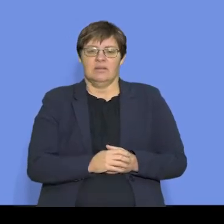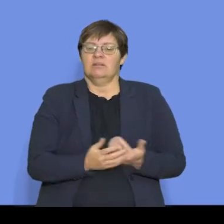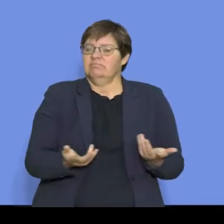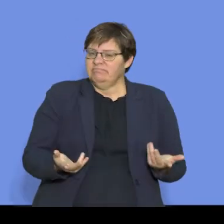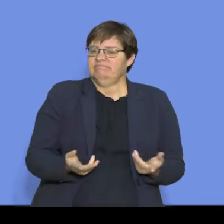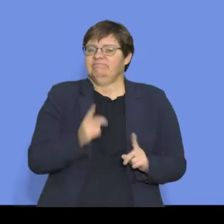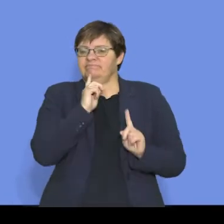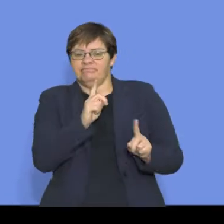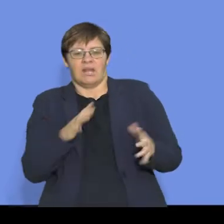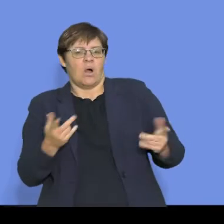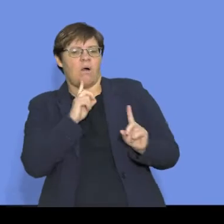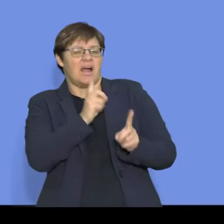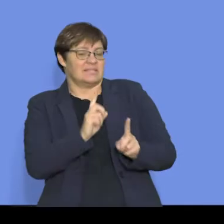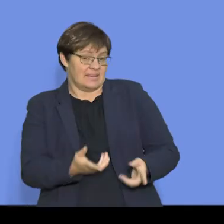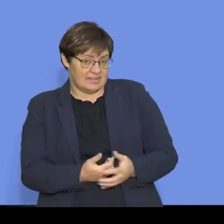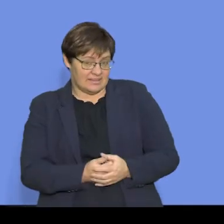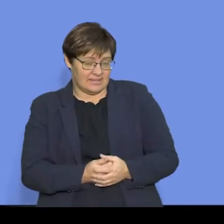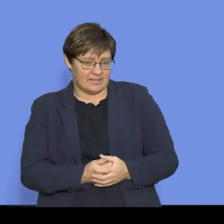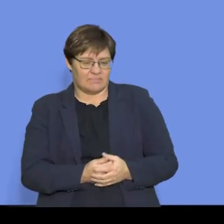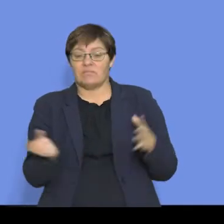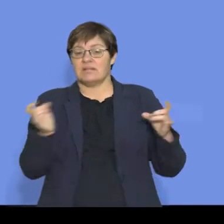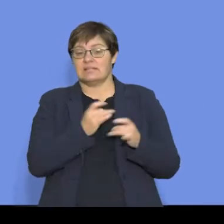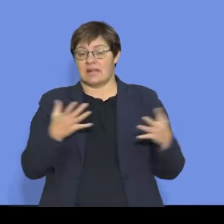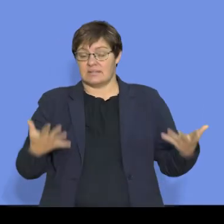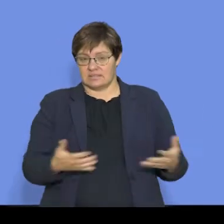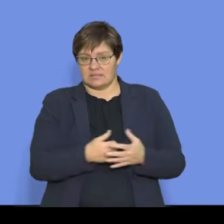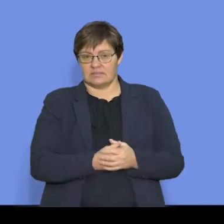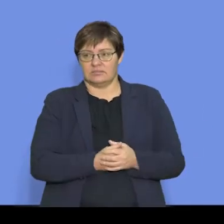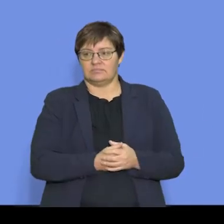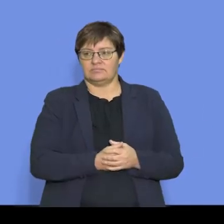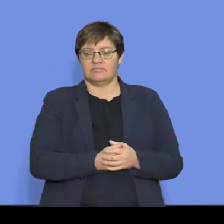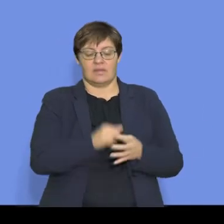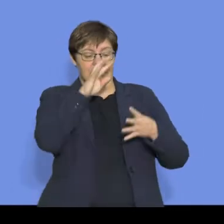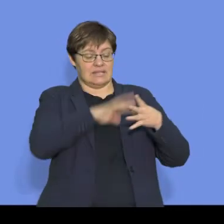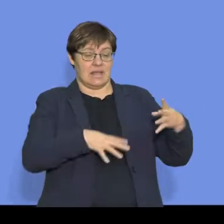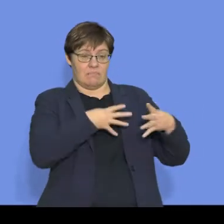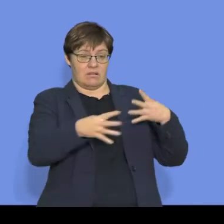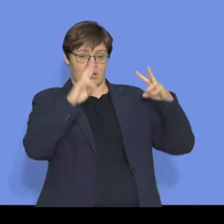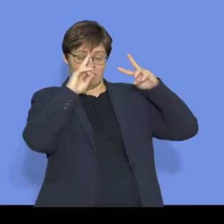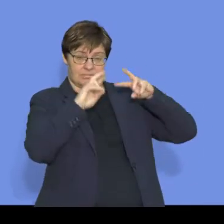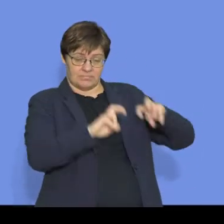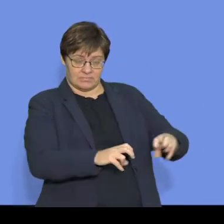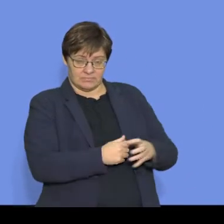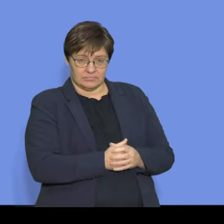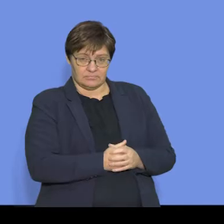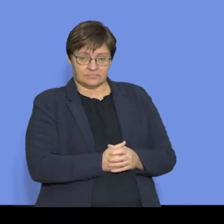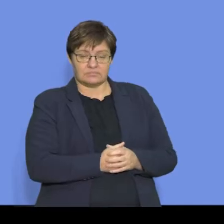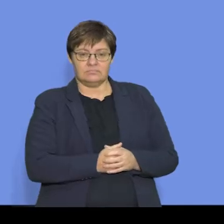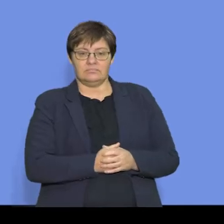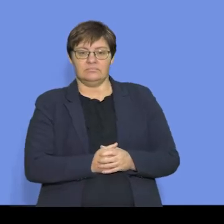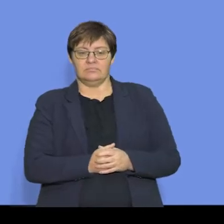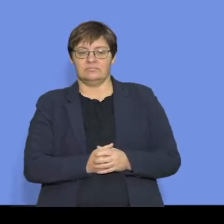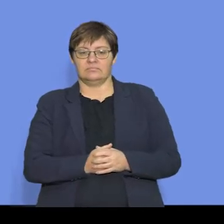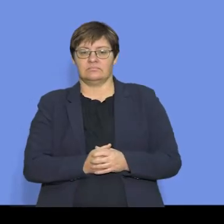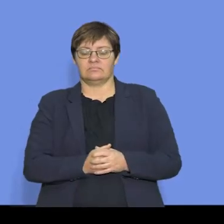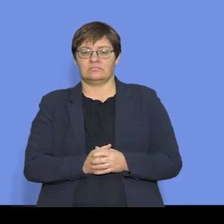now, see how questions are asked. Okay, so we start off, study the table, and that